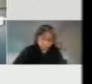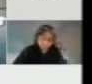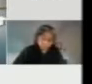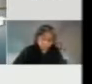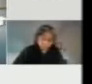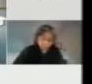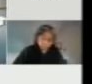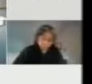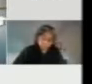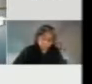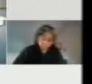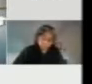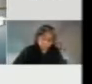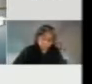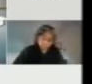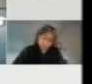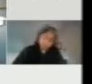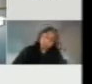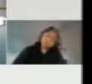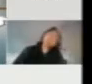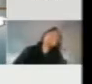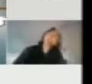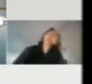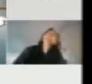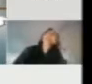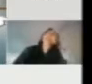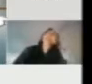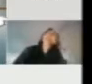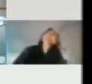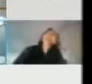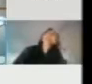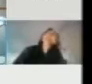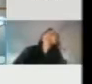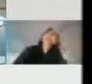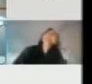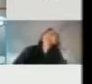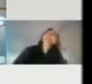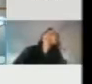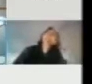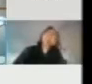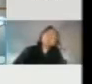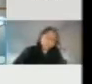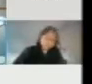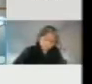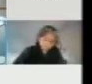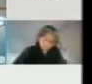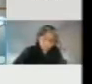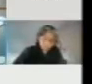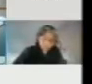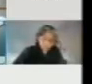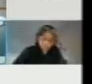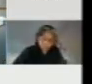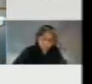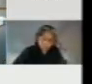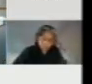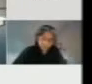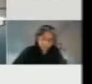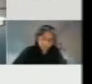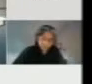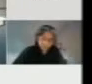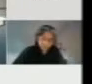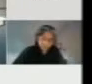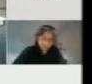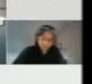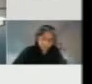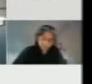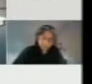many benefits to the street. One, bringing about an increase in property values. Additionally, I think it's going to clean up the